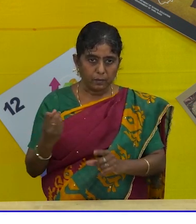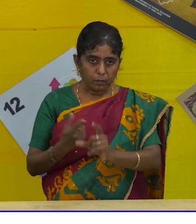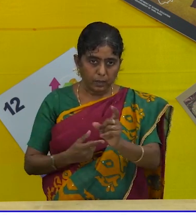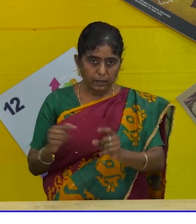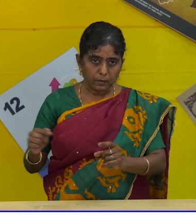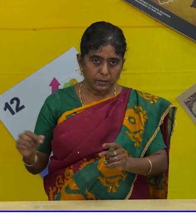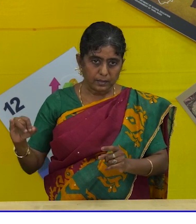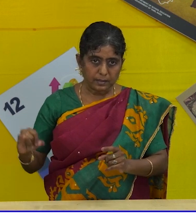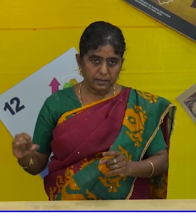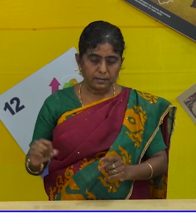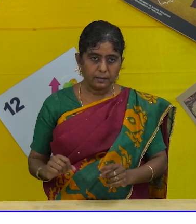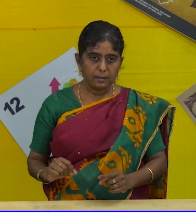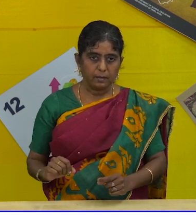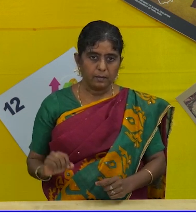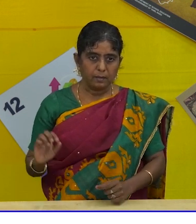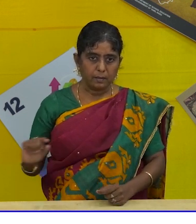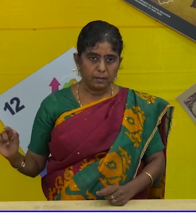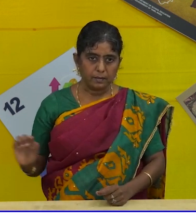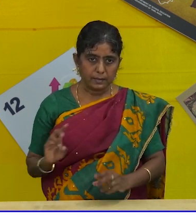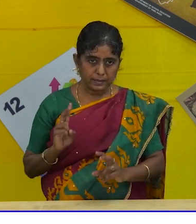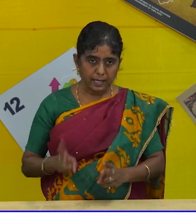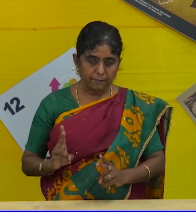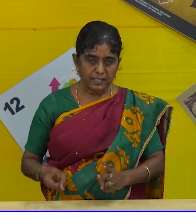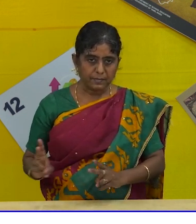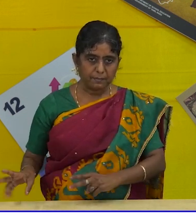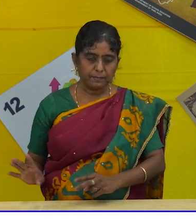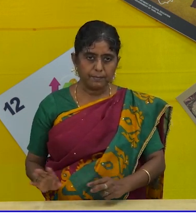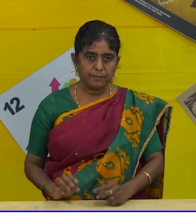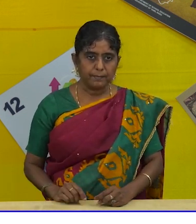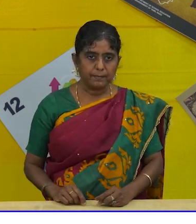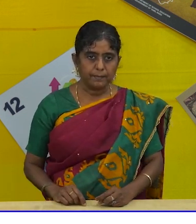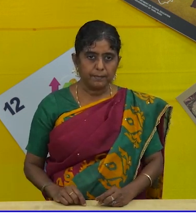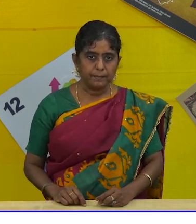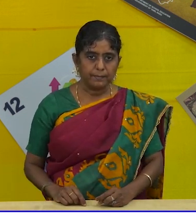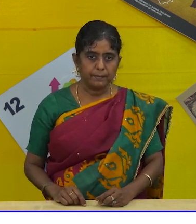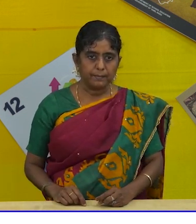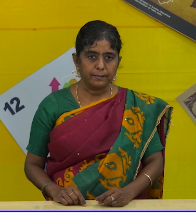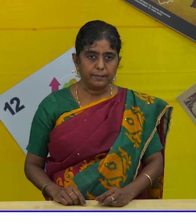2x minus 3y equal to 6 is written below the third equation 3.